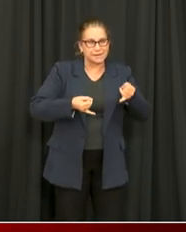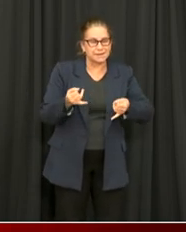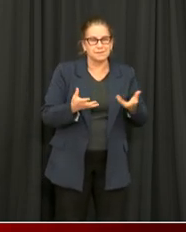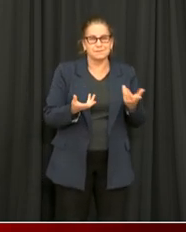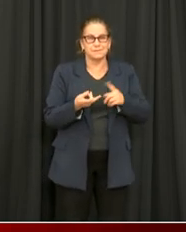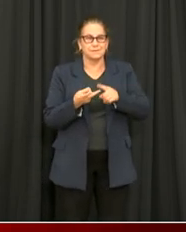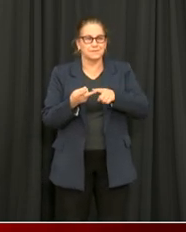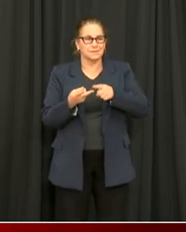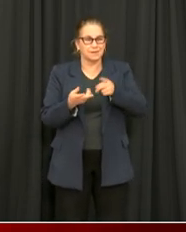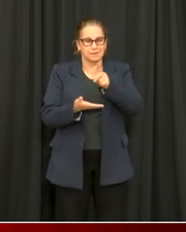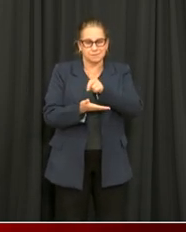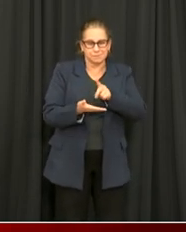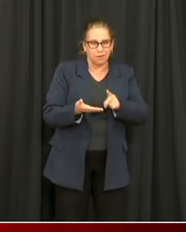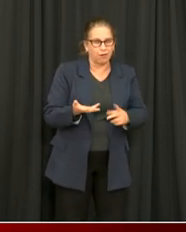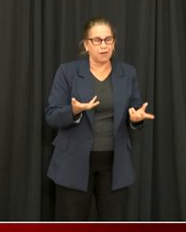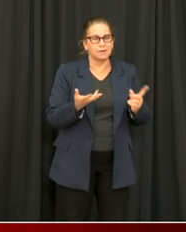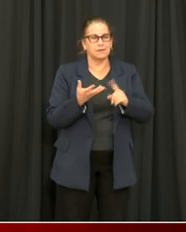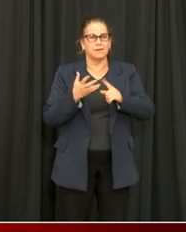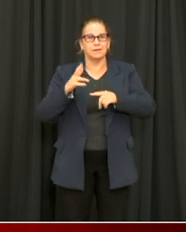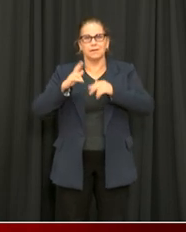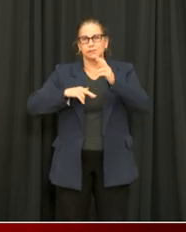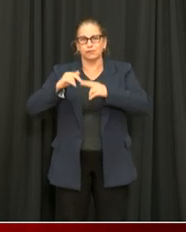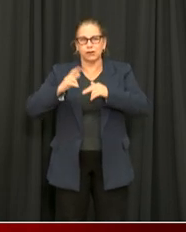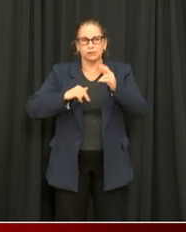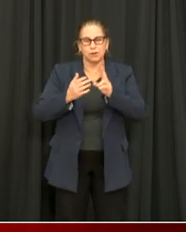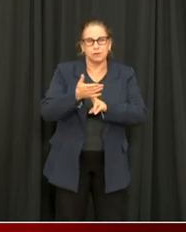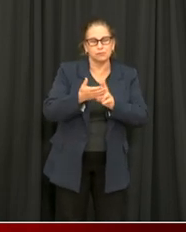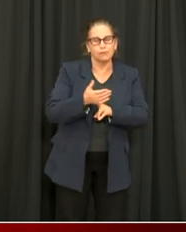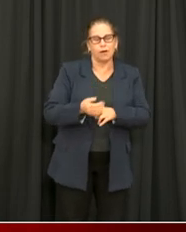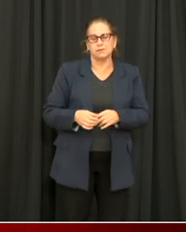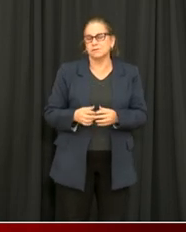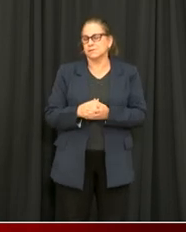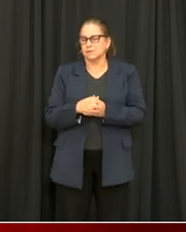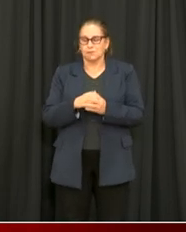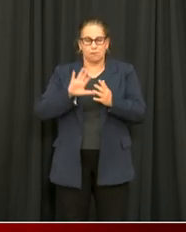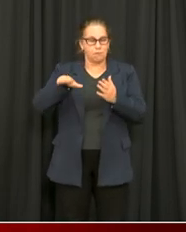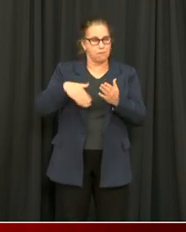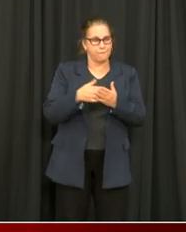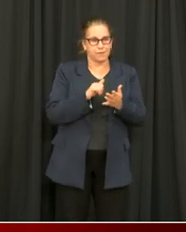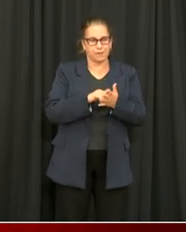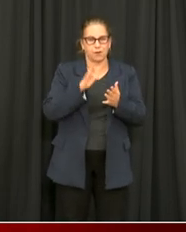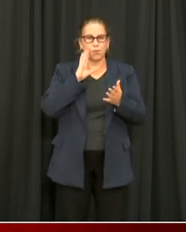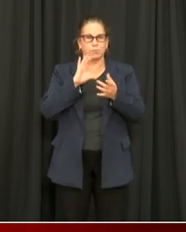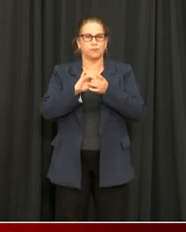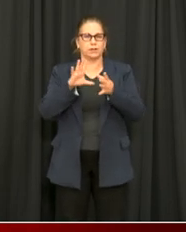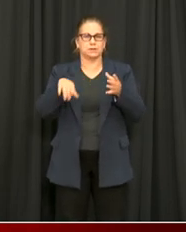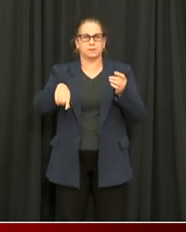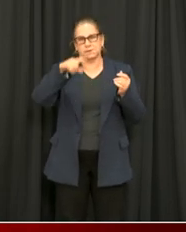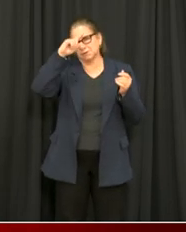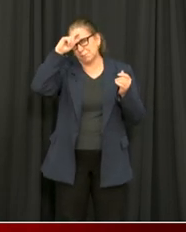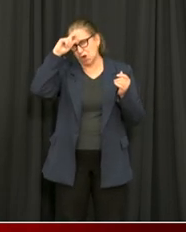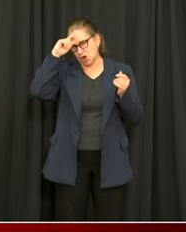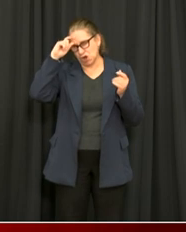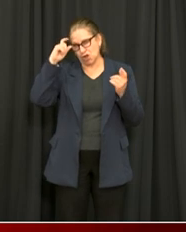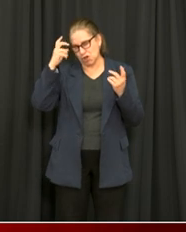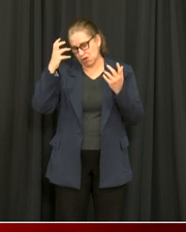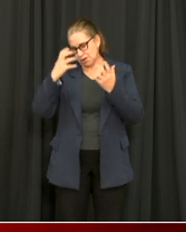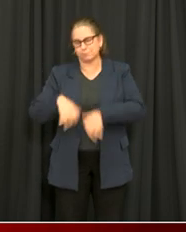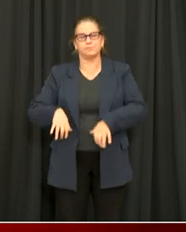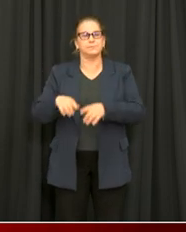construction contracts being released in the summer of 2021, breaking ground on the new hospital in